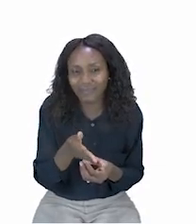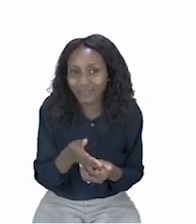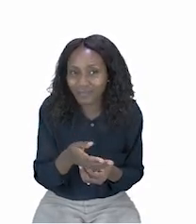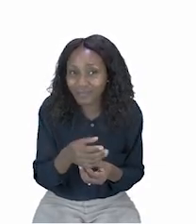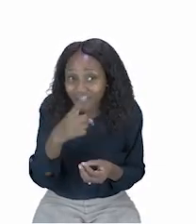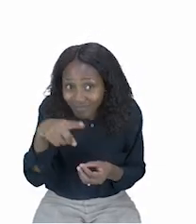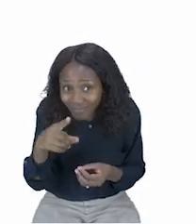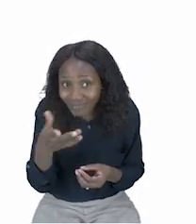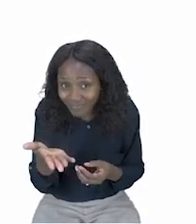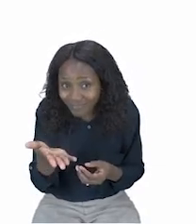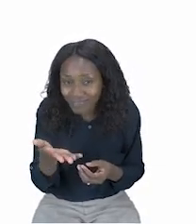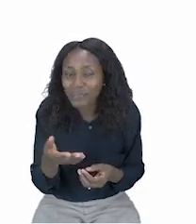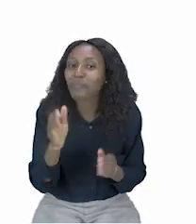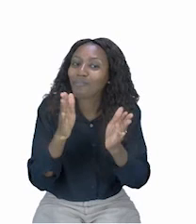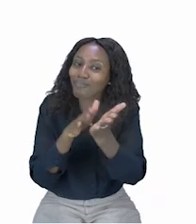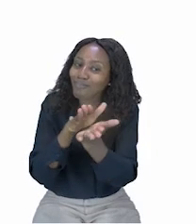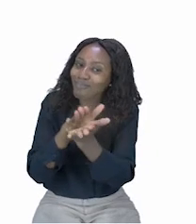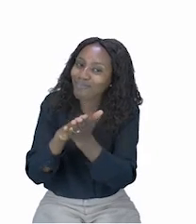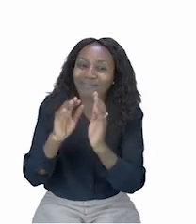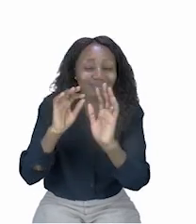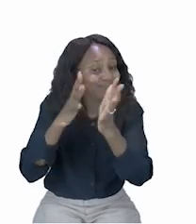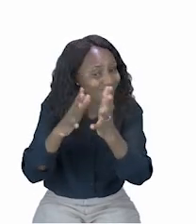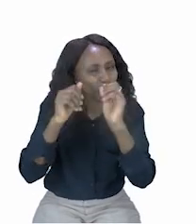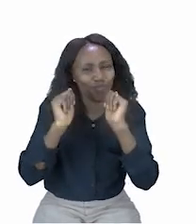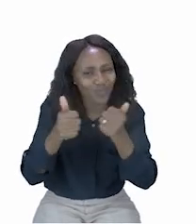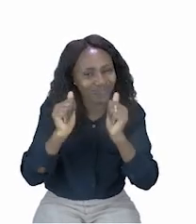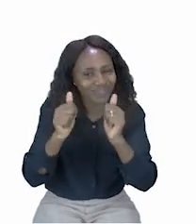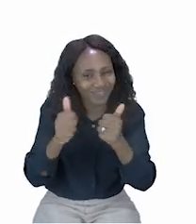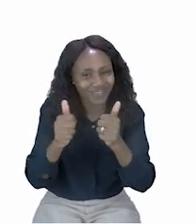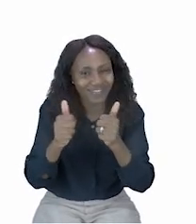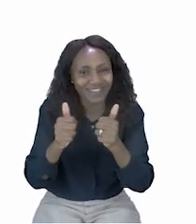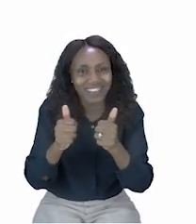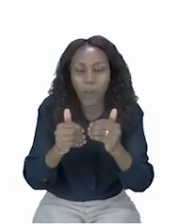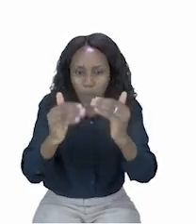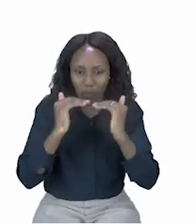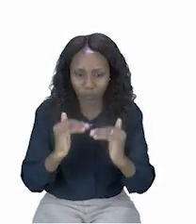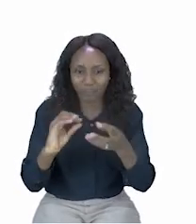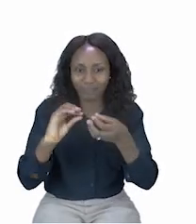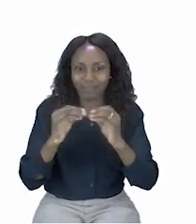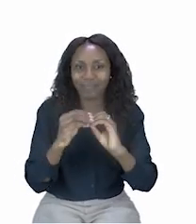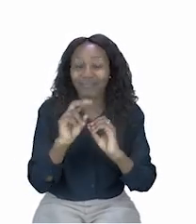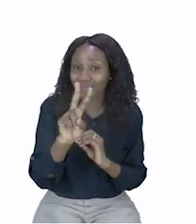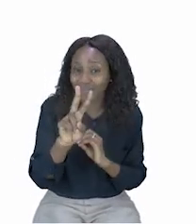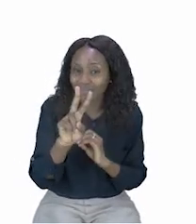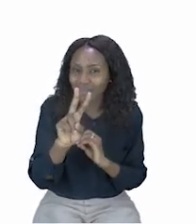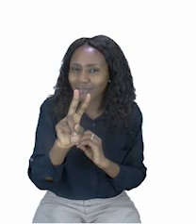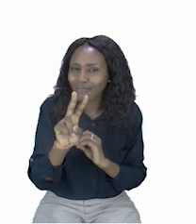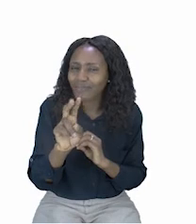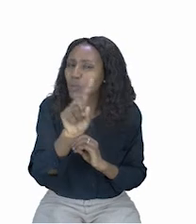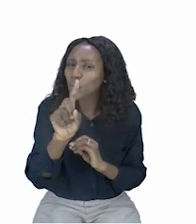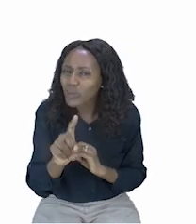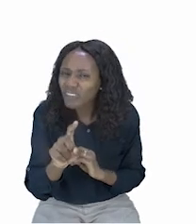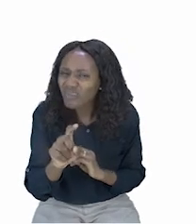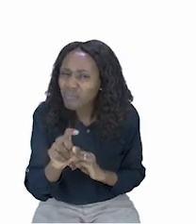threes? Well done. Good job. Let's go to number 2. It is asking, does mother